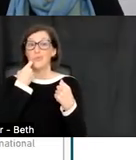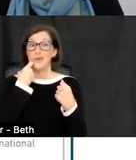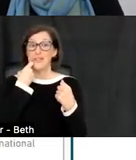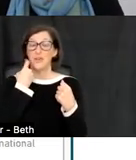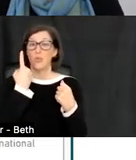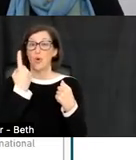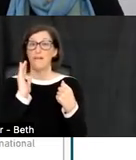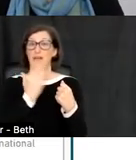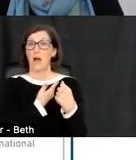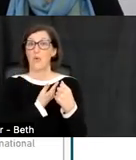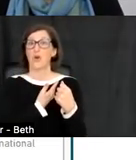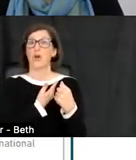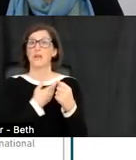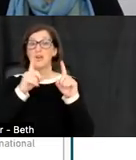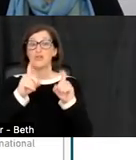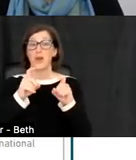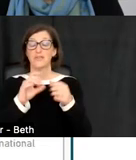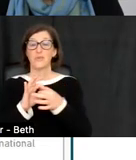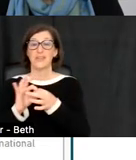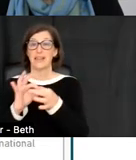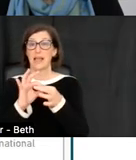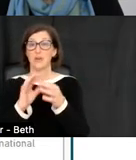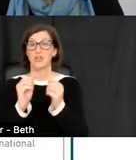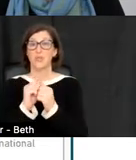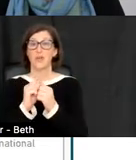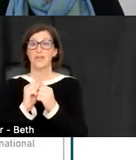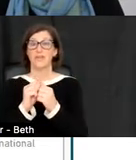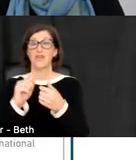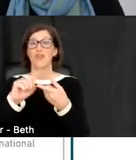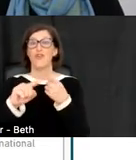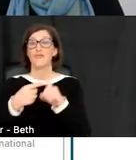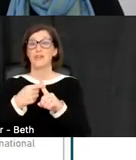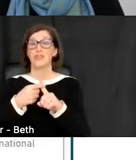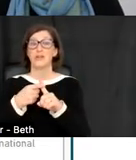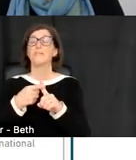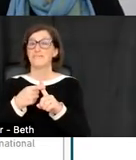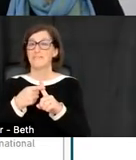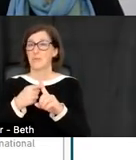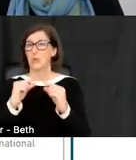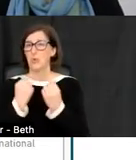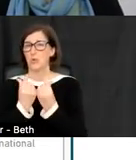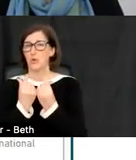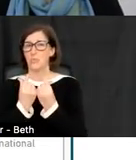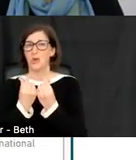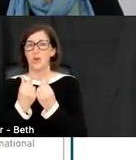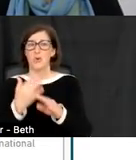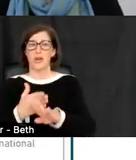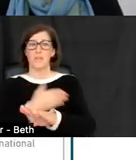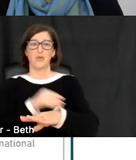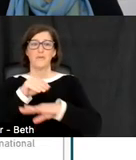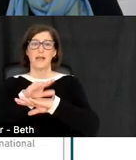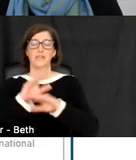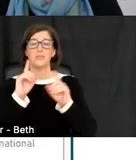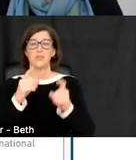trials was in collaboration with Friendship Bench, where the enhanced counseling were given by